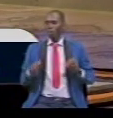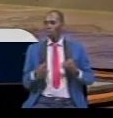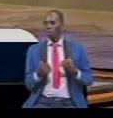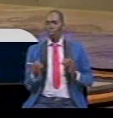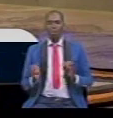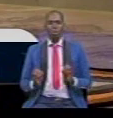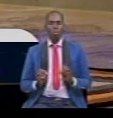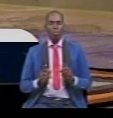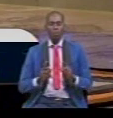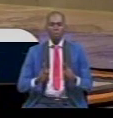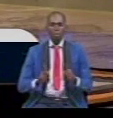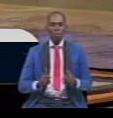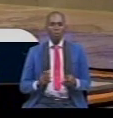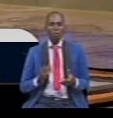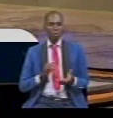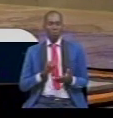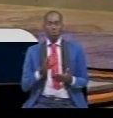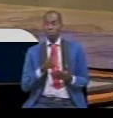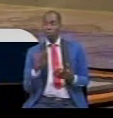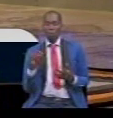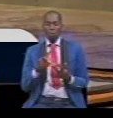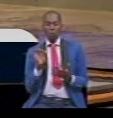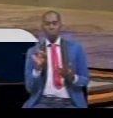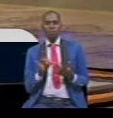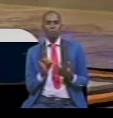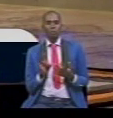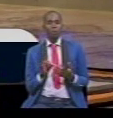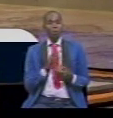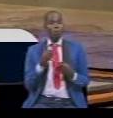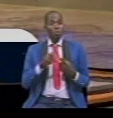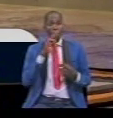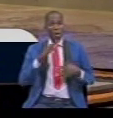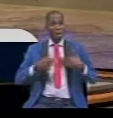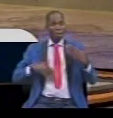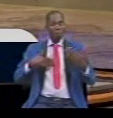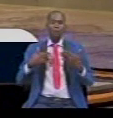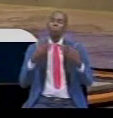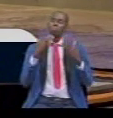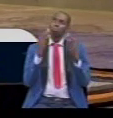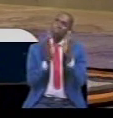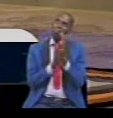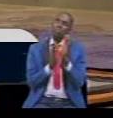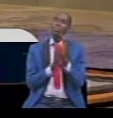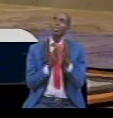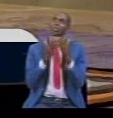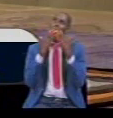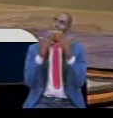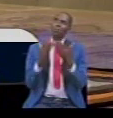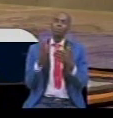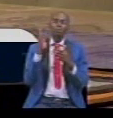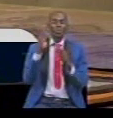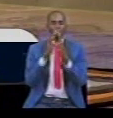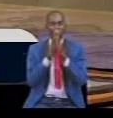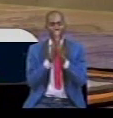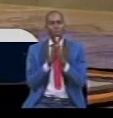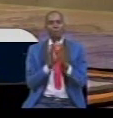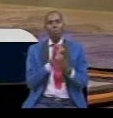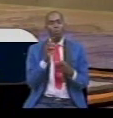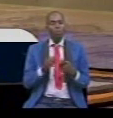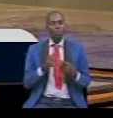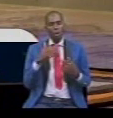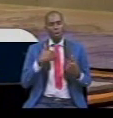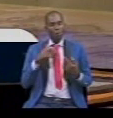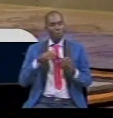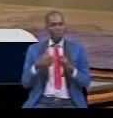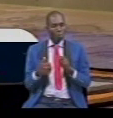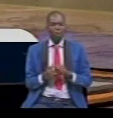always. When you are happy, pray, thank him. When it's a challenge, pray and demand solution and